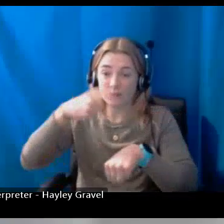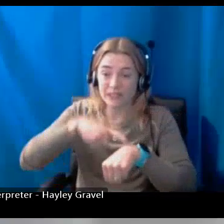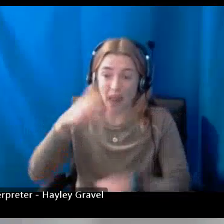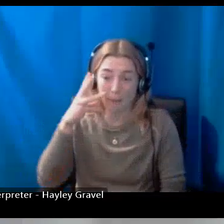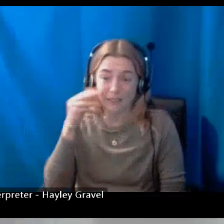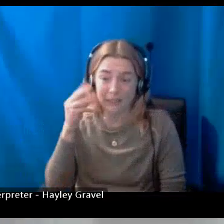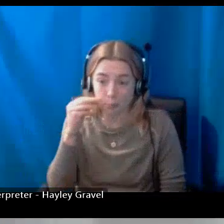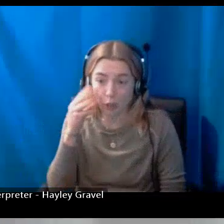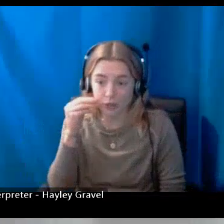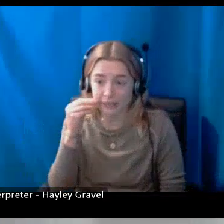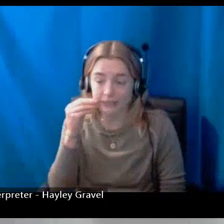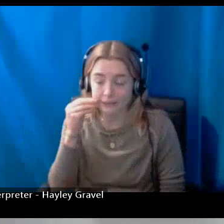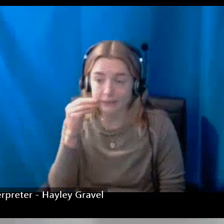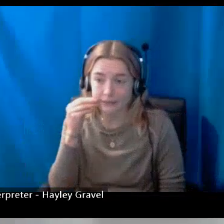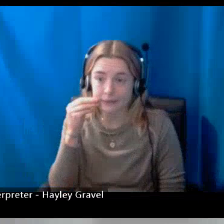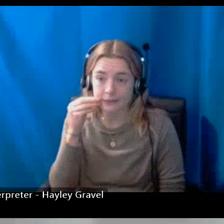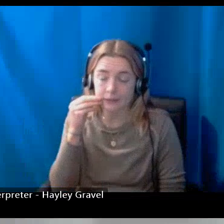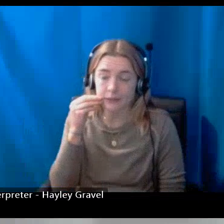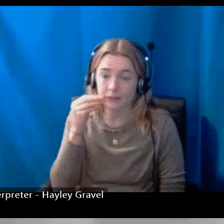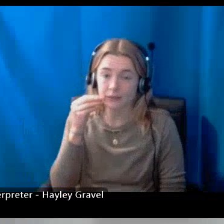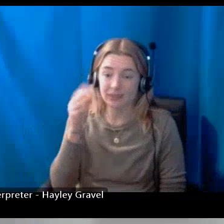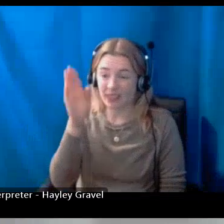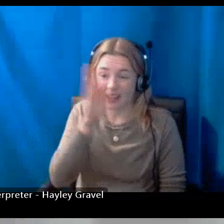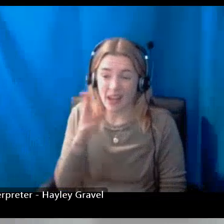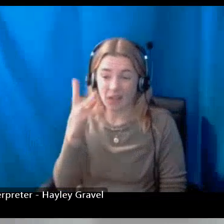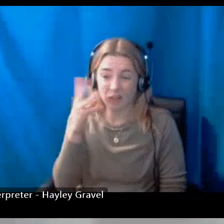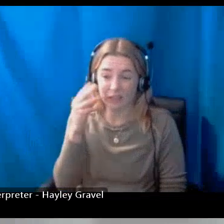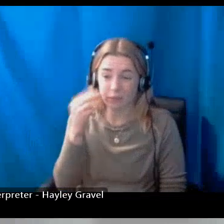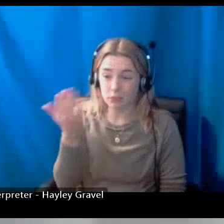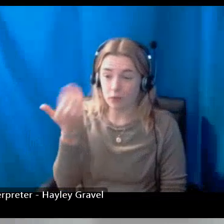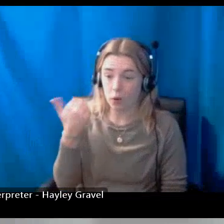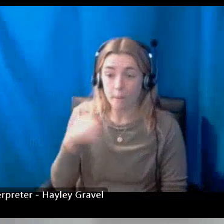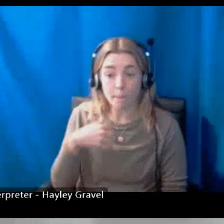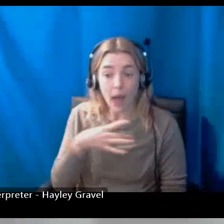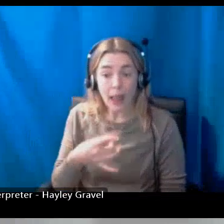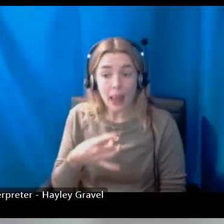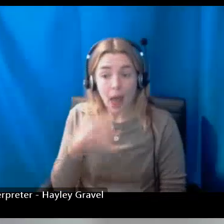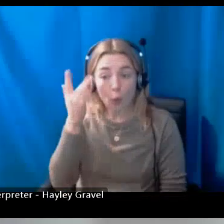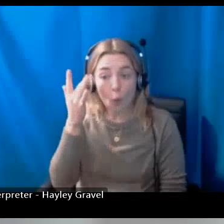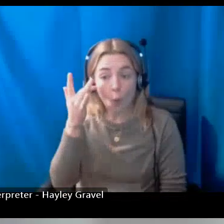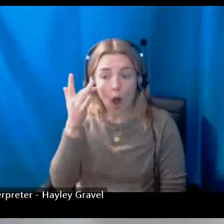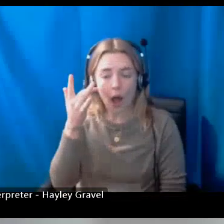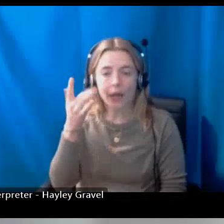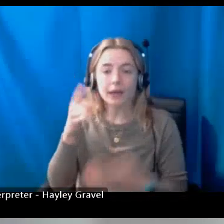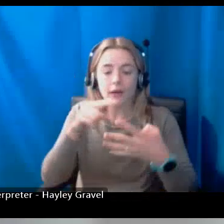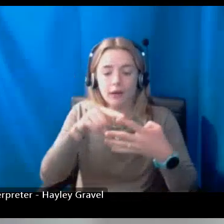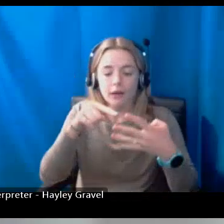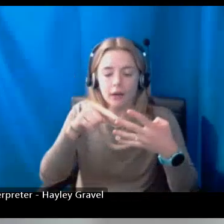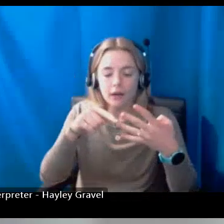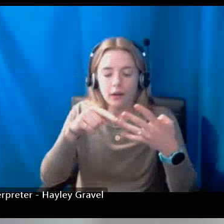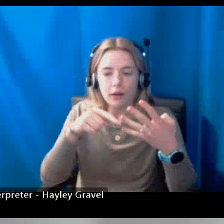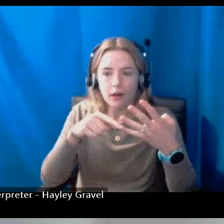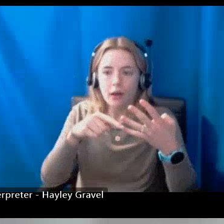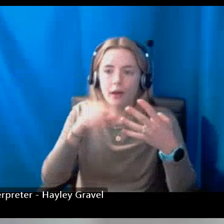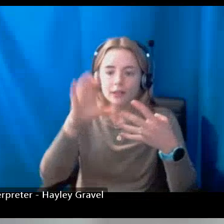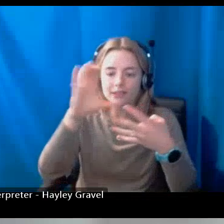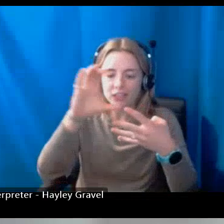reason I like to do it this way, is because I'm teaching you how to do different pieces in different sections.